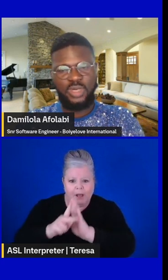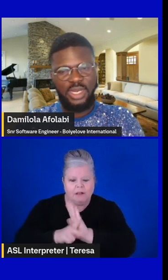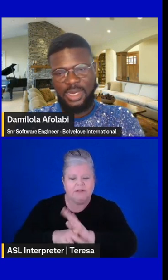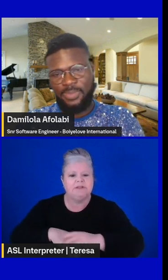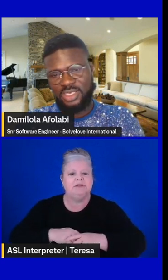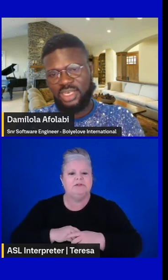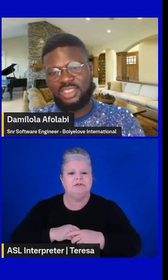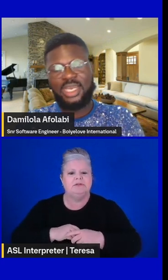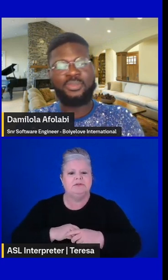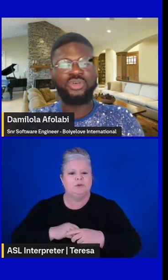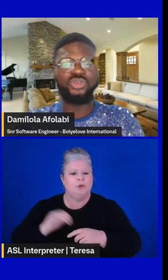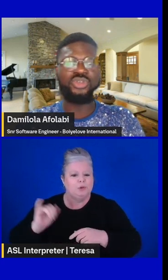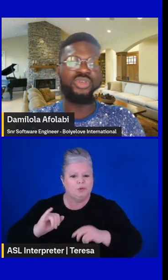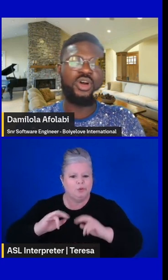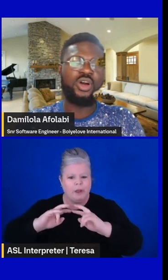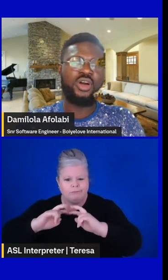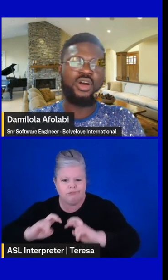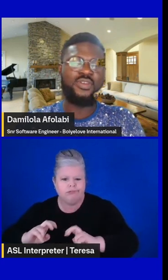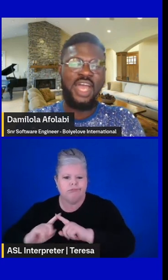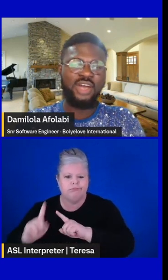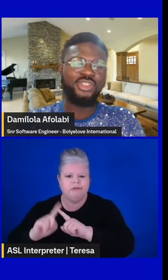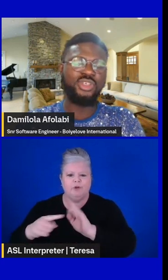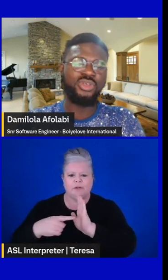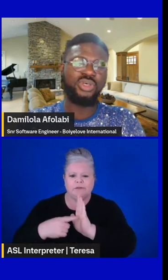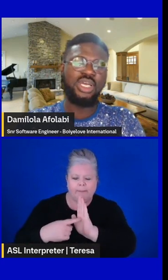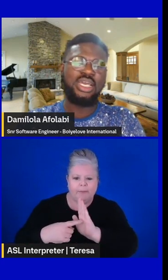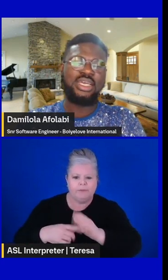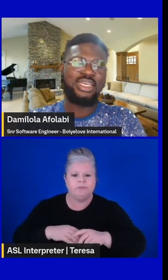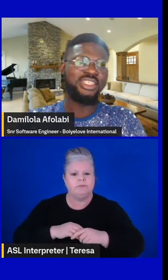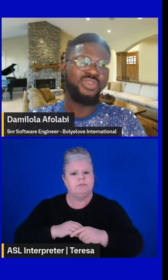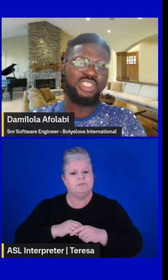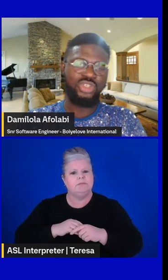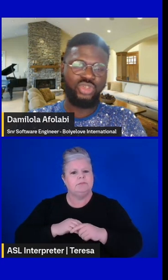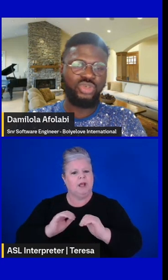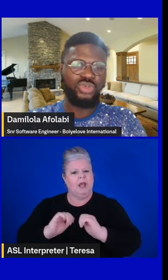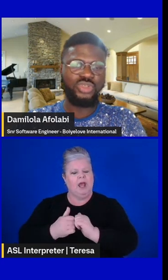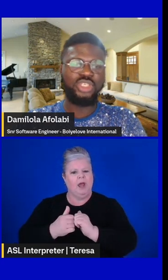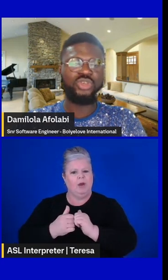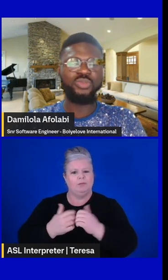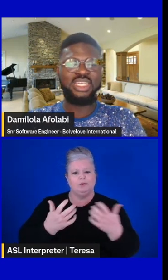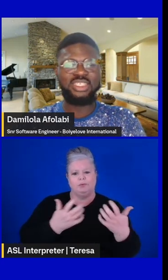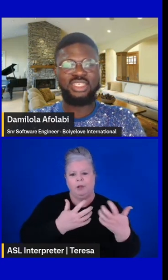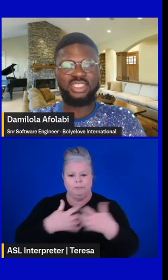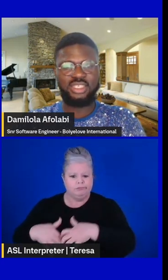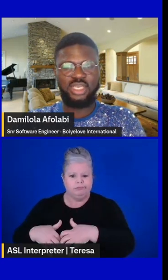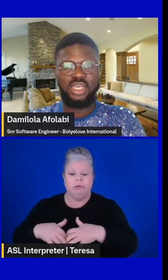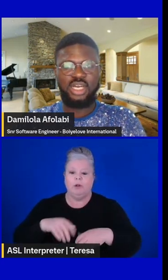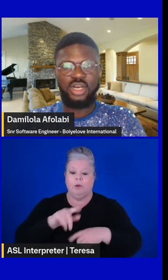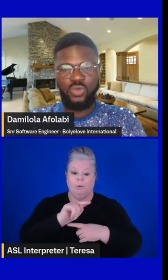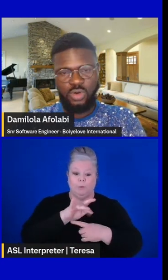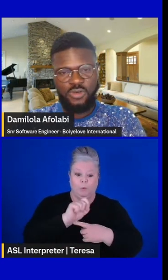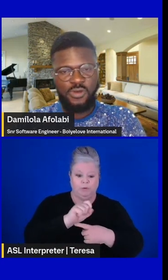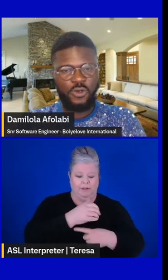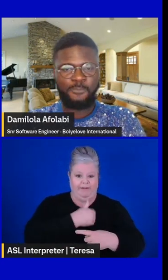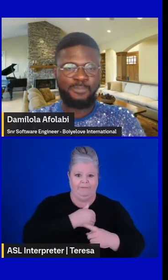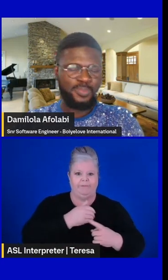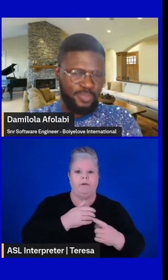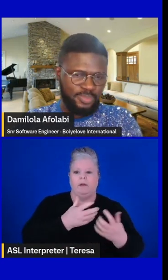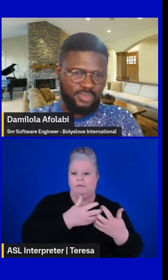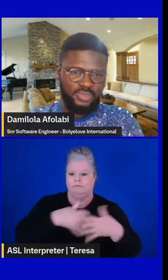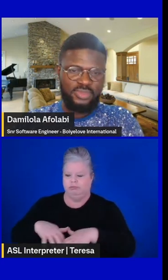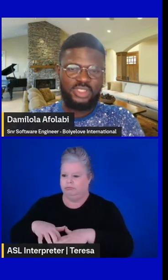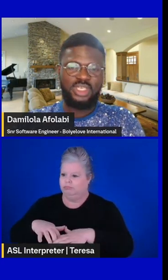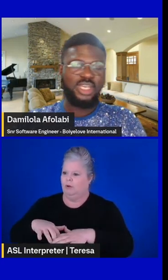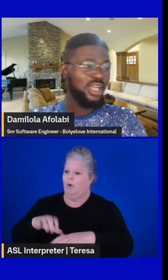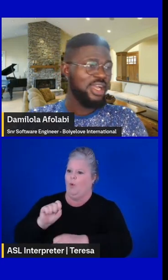into practical examples of how to integrate these tools into Kubernetes workflow.